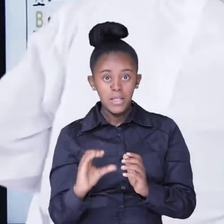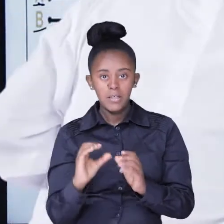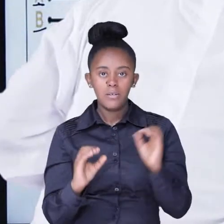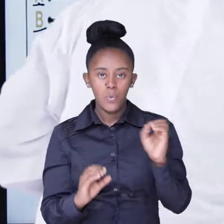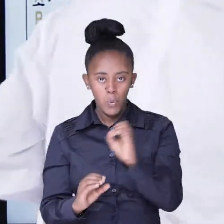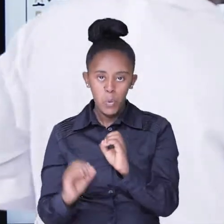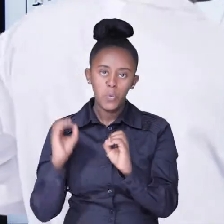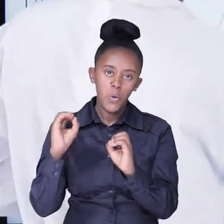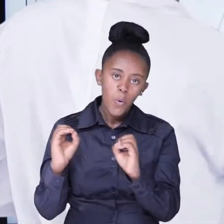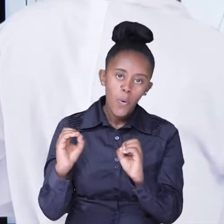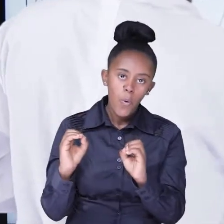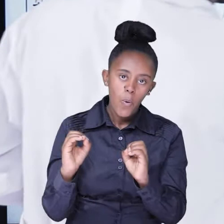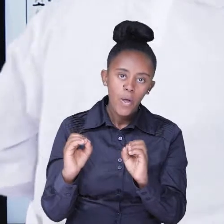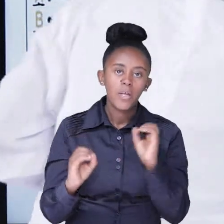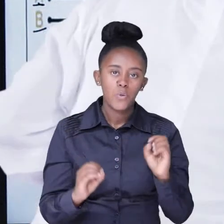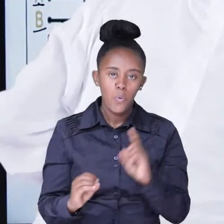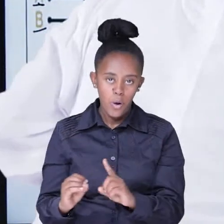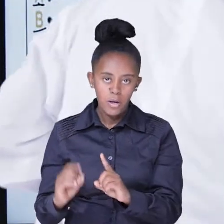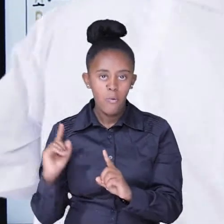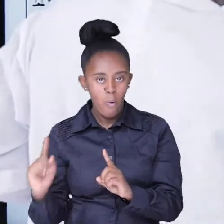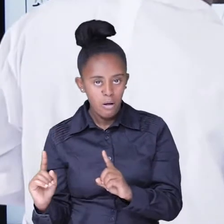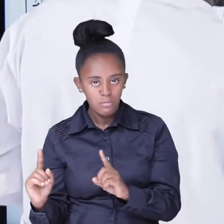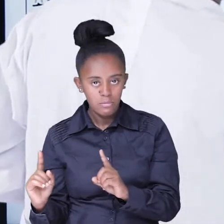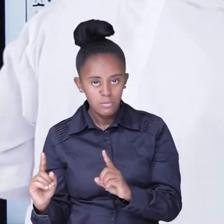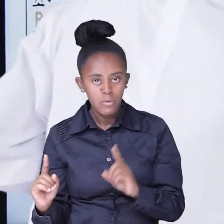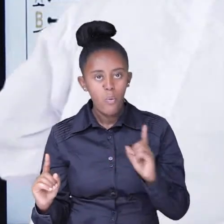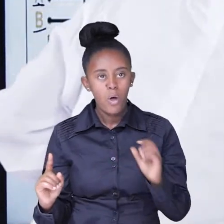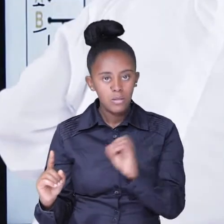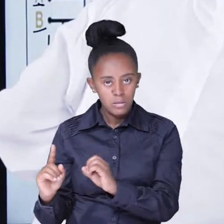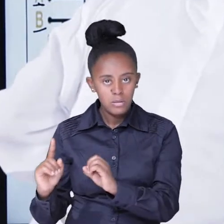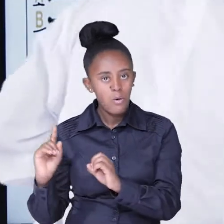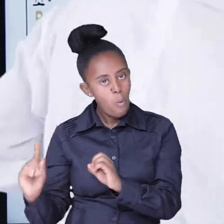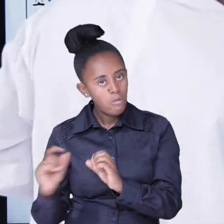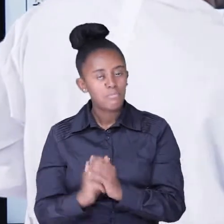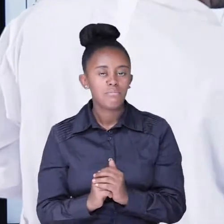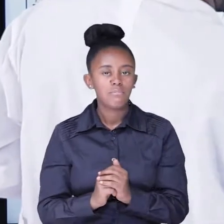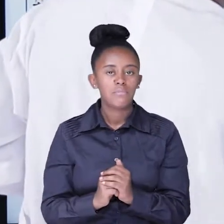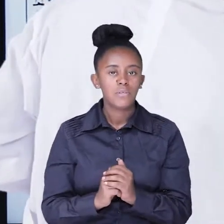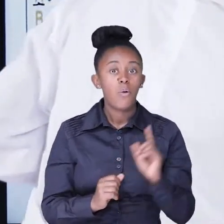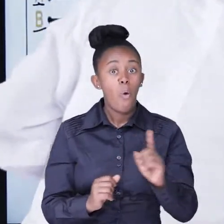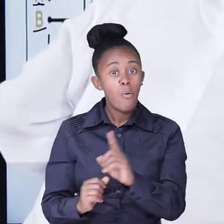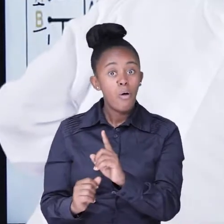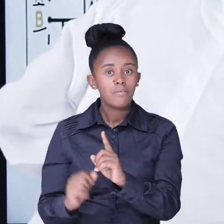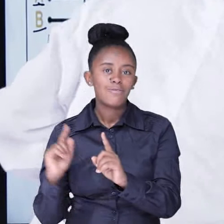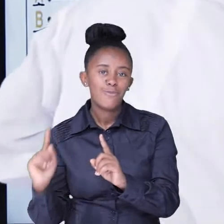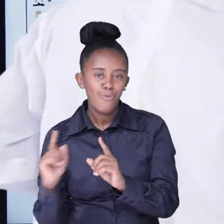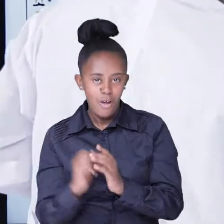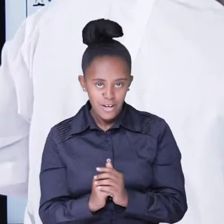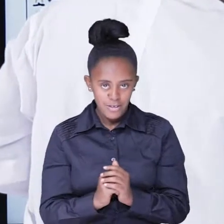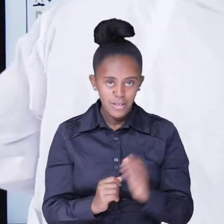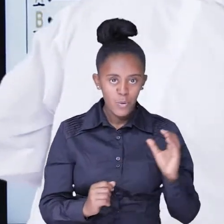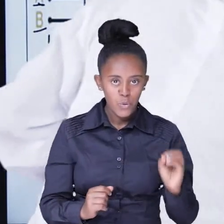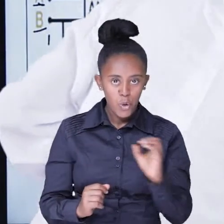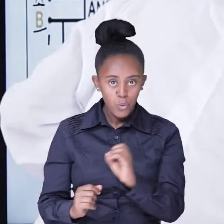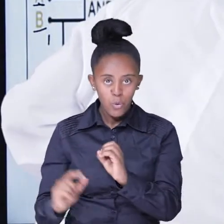0 0 0 1 1 1 0 1 1 1 1